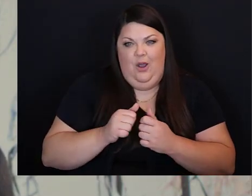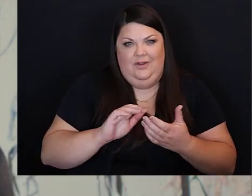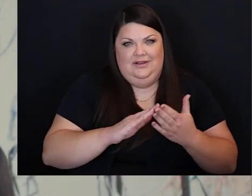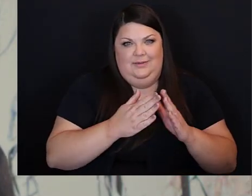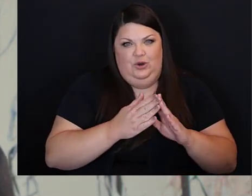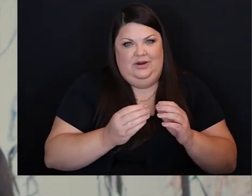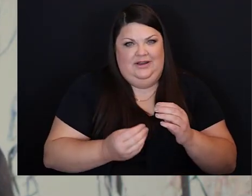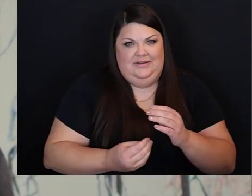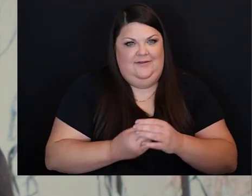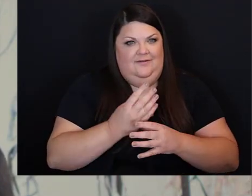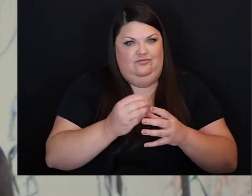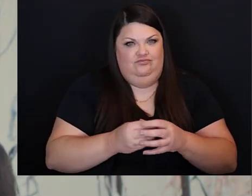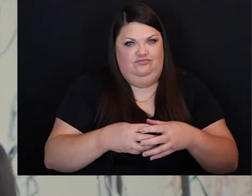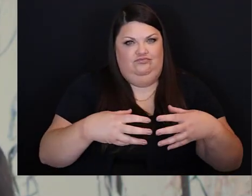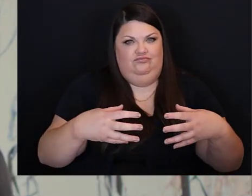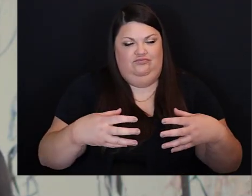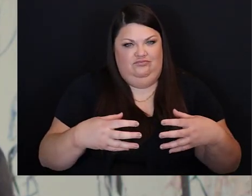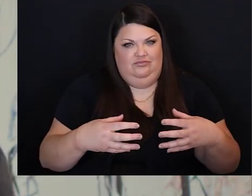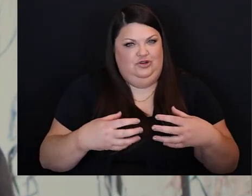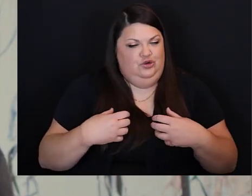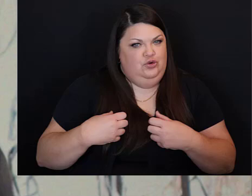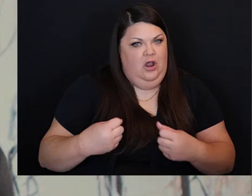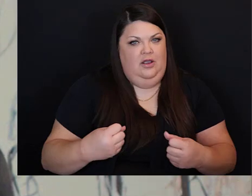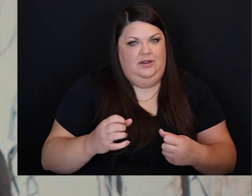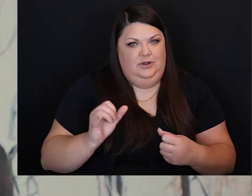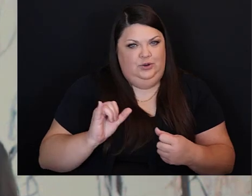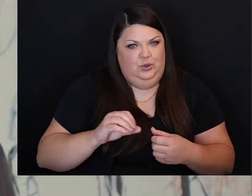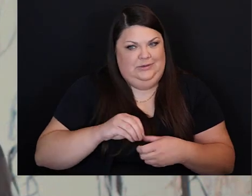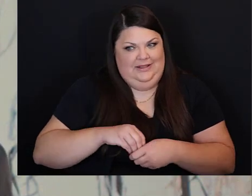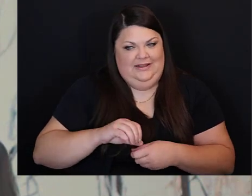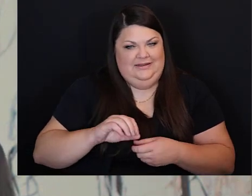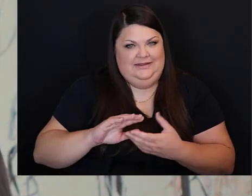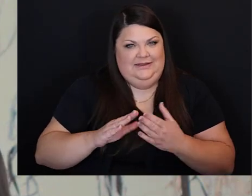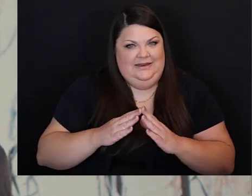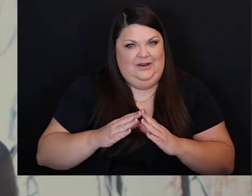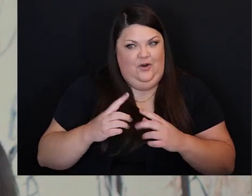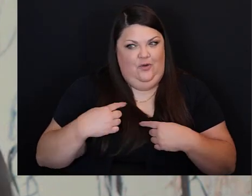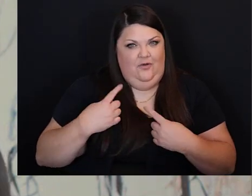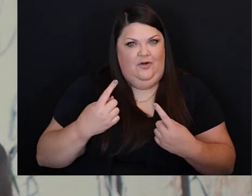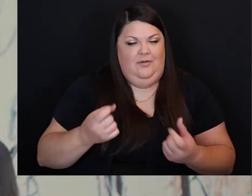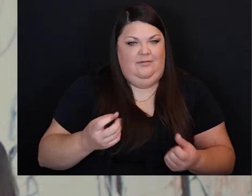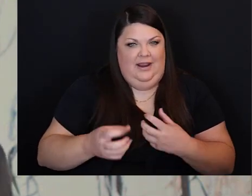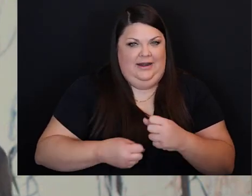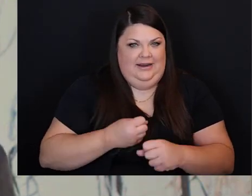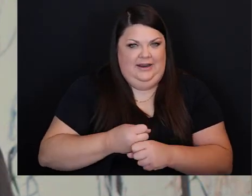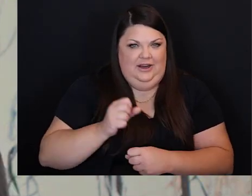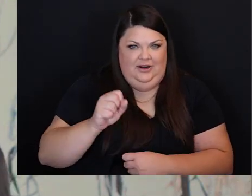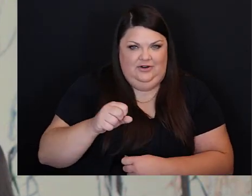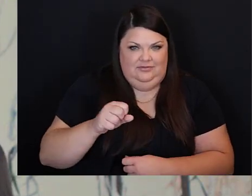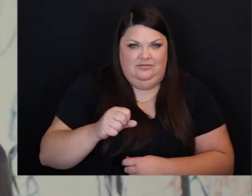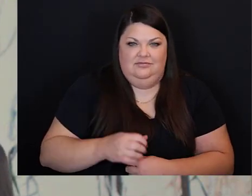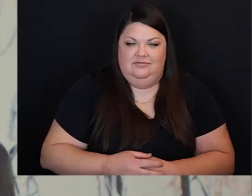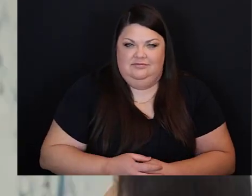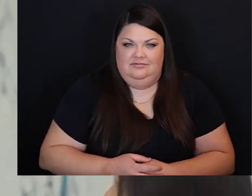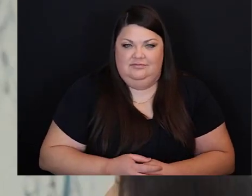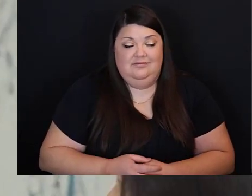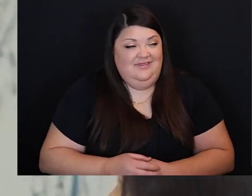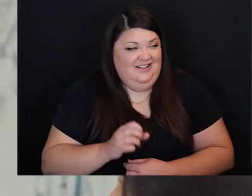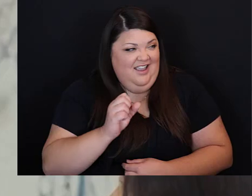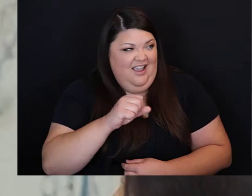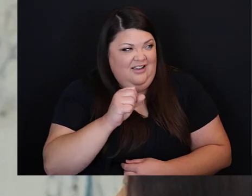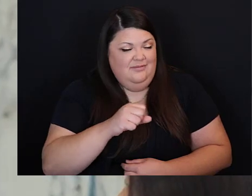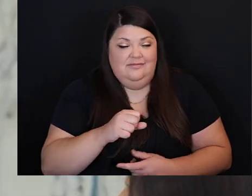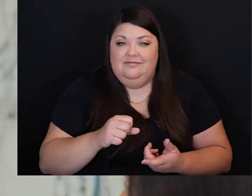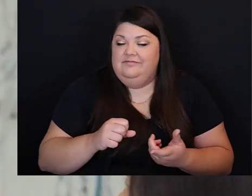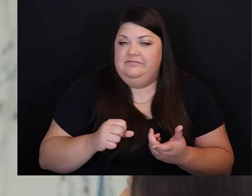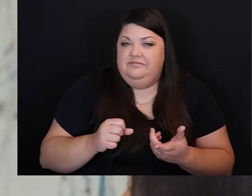these communities have flourished so strongly in this city over many years. Yeah. A show like this